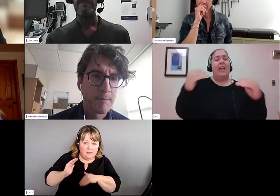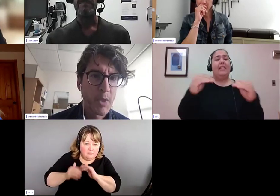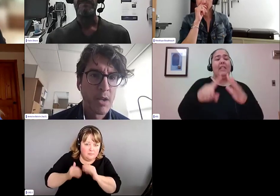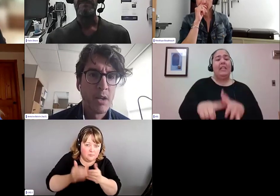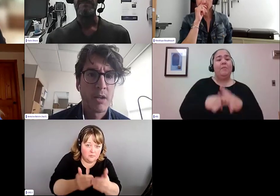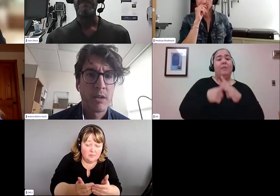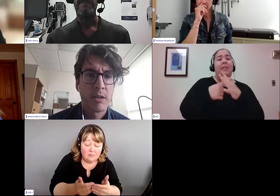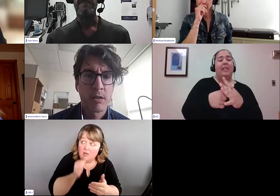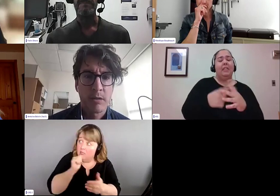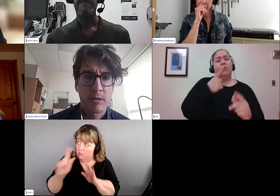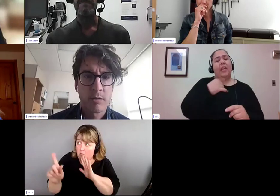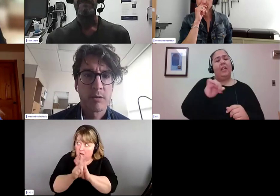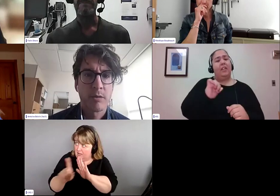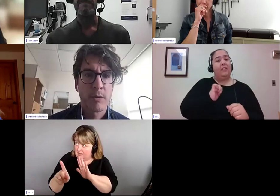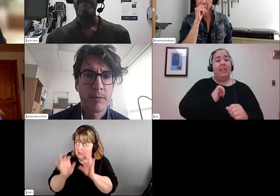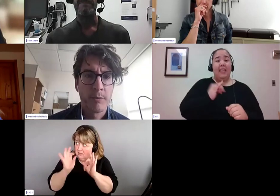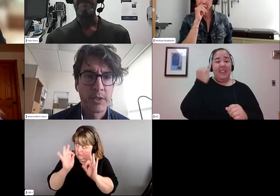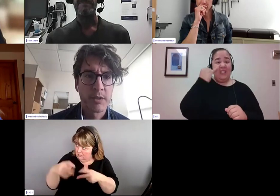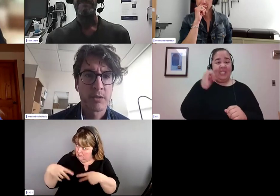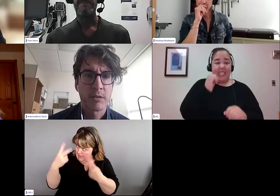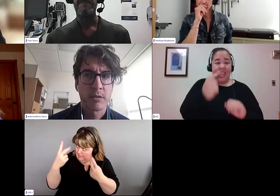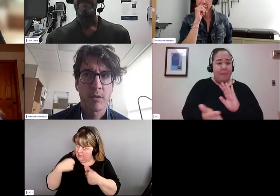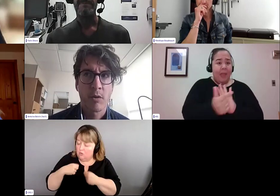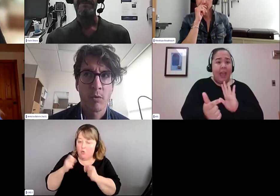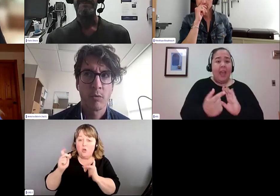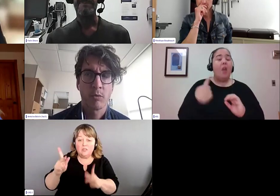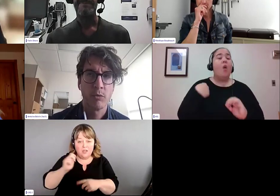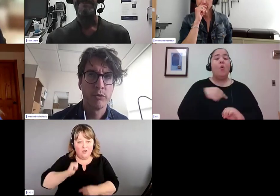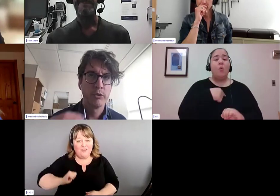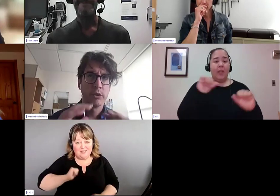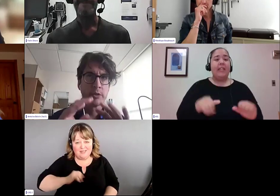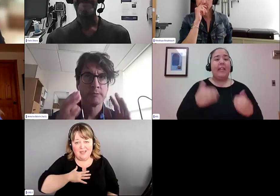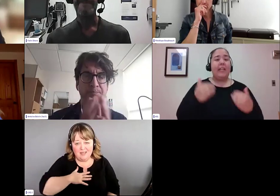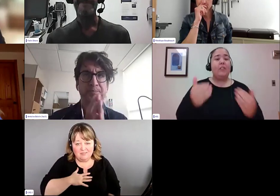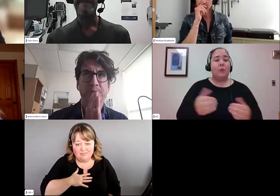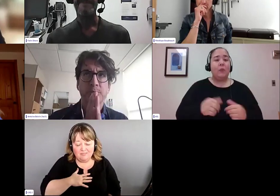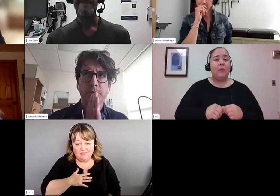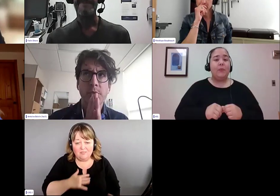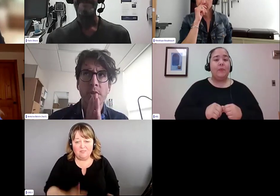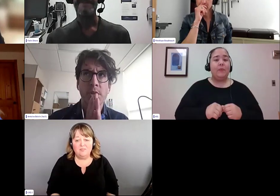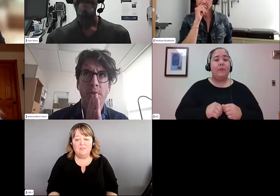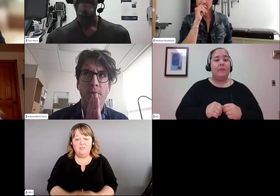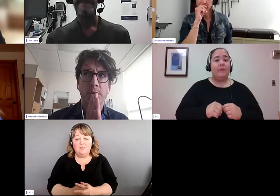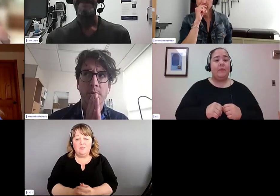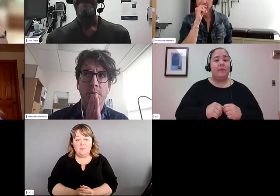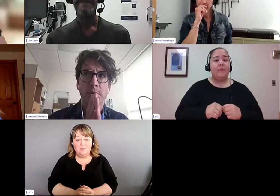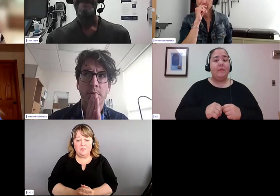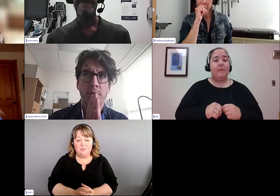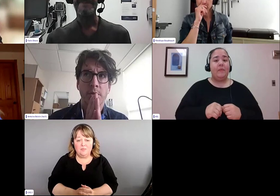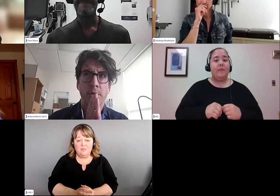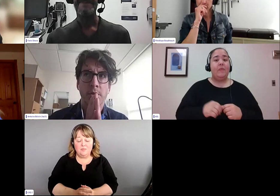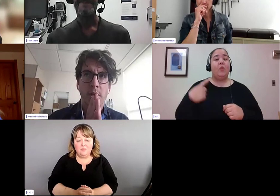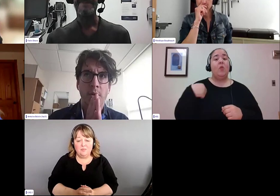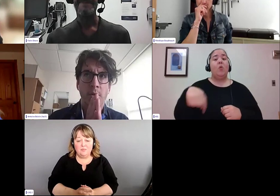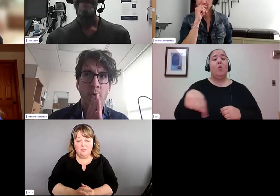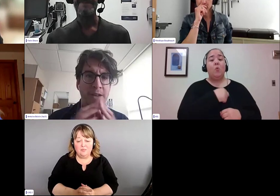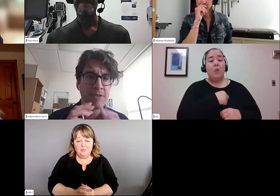tell ourselves that if it's not banned, then we can do it. So